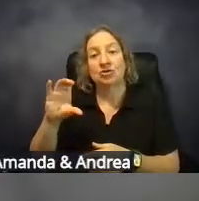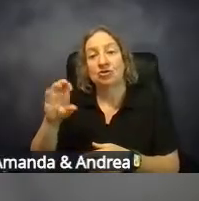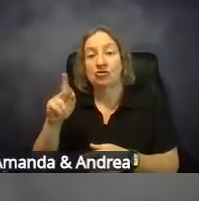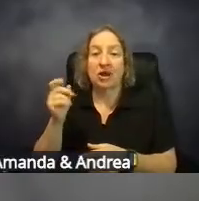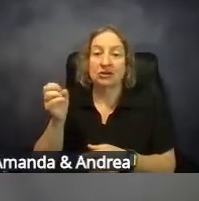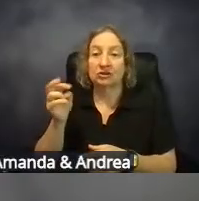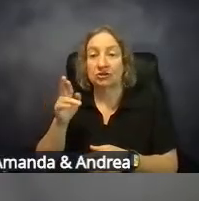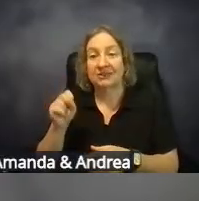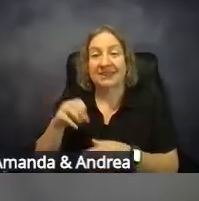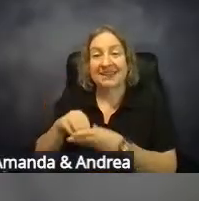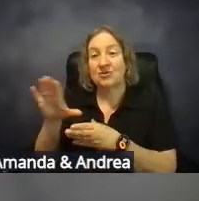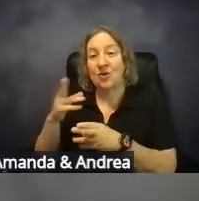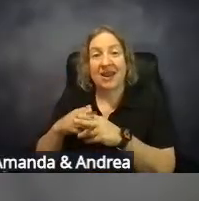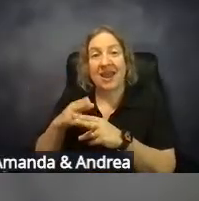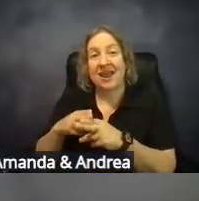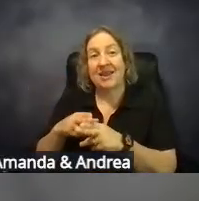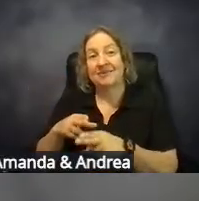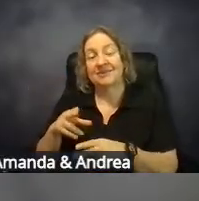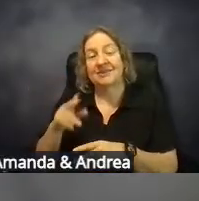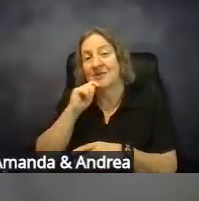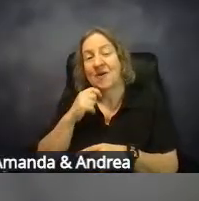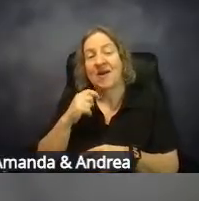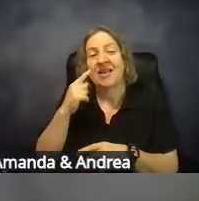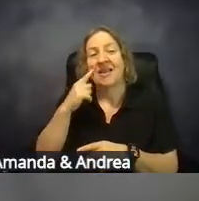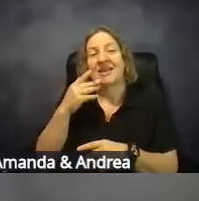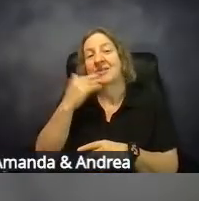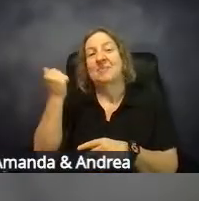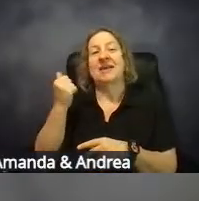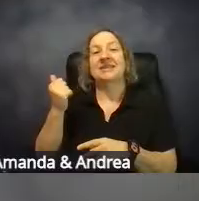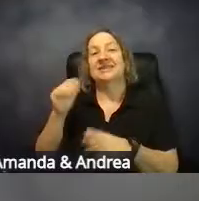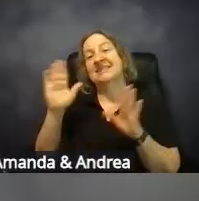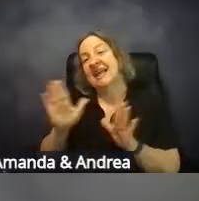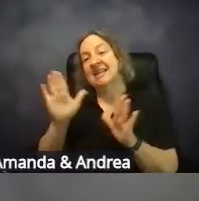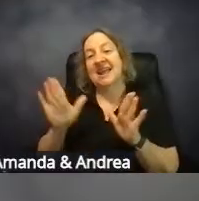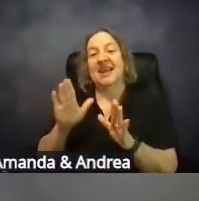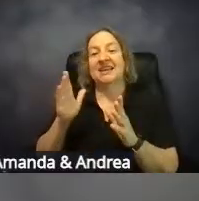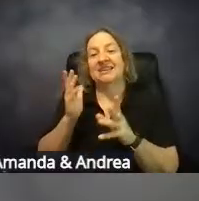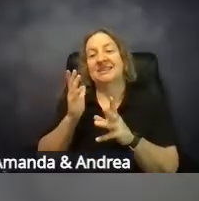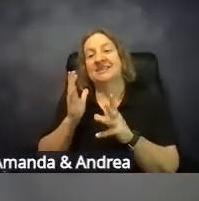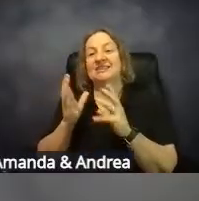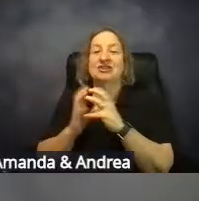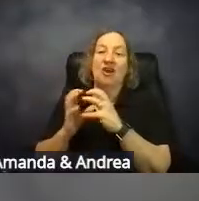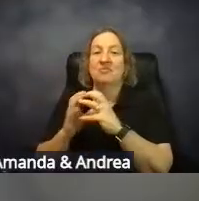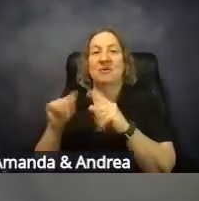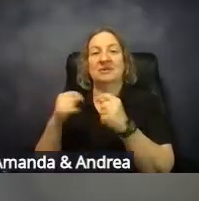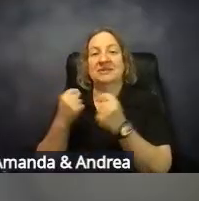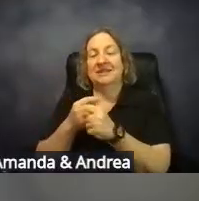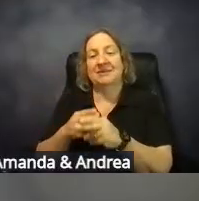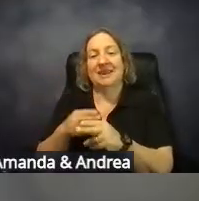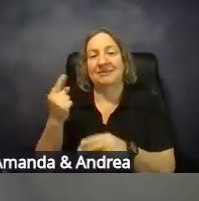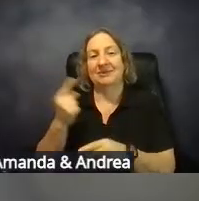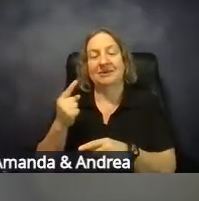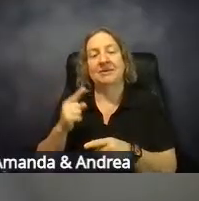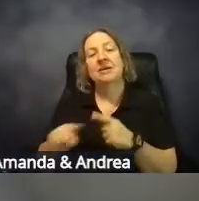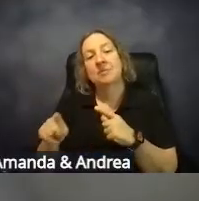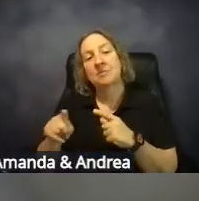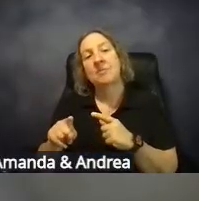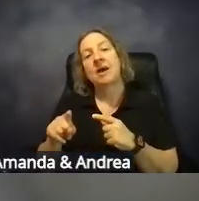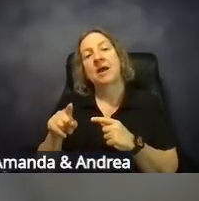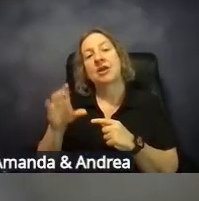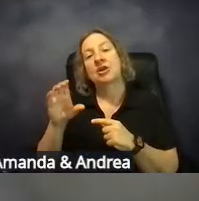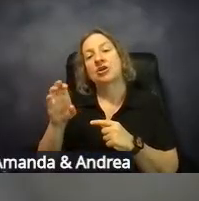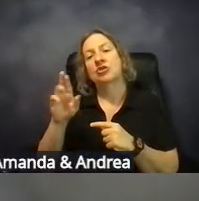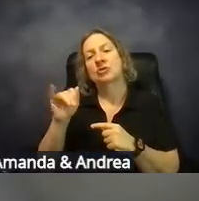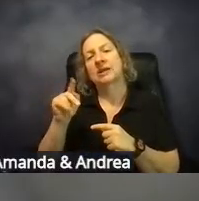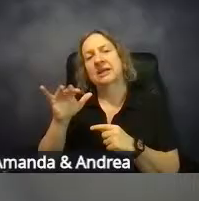was awesome. I feel like it's like the best Sunday softball team name or something. I was just curious, Greg, you mentioned that the critics that wouldn't show up. I'm curious